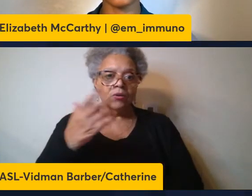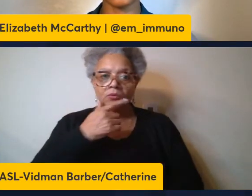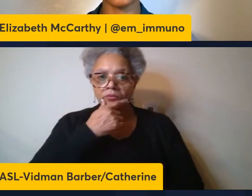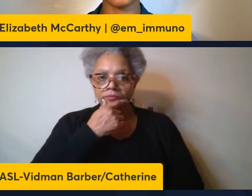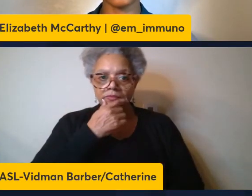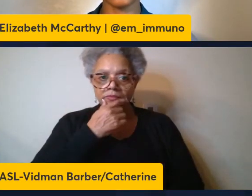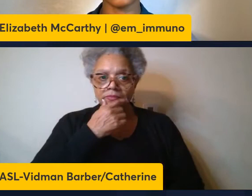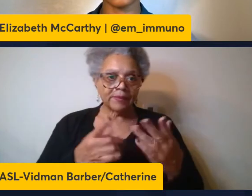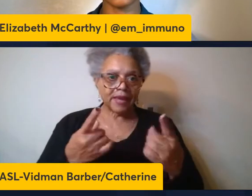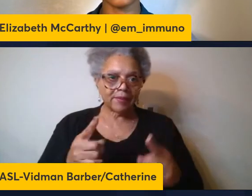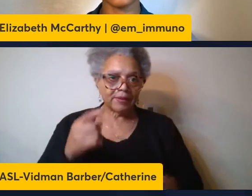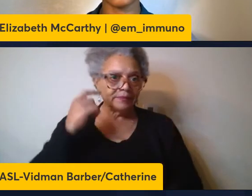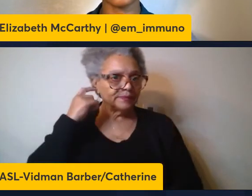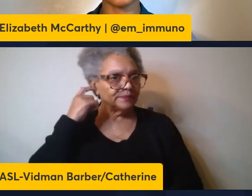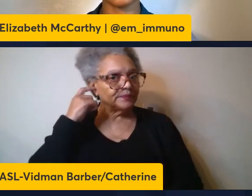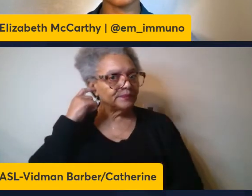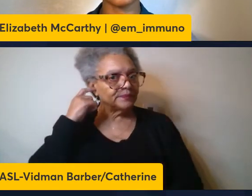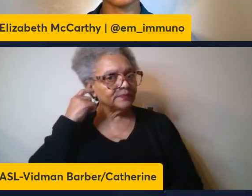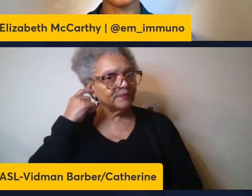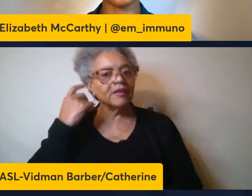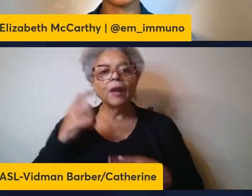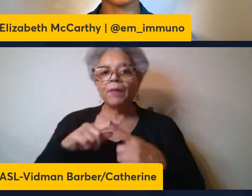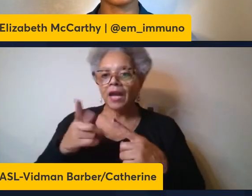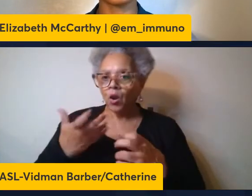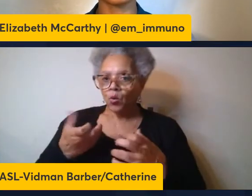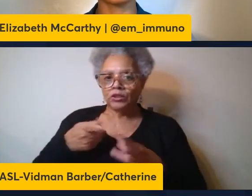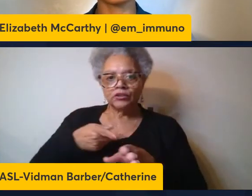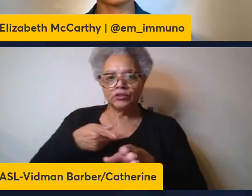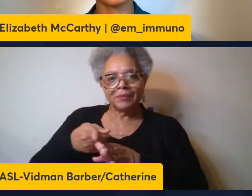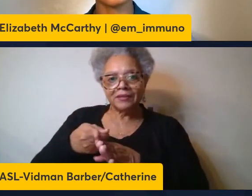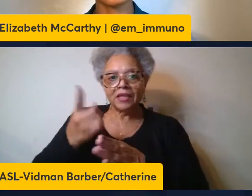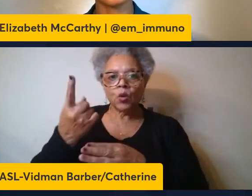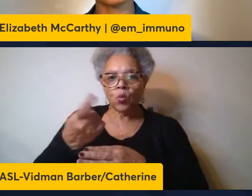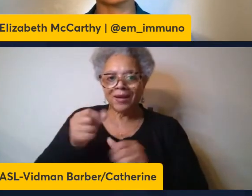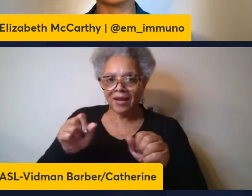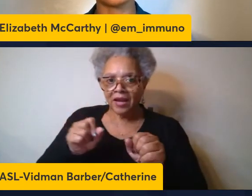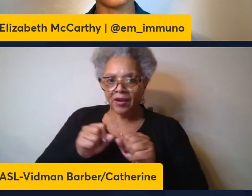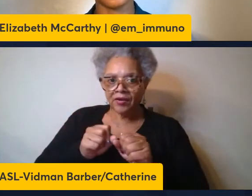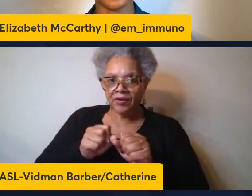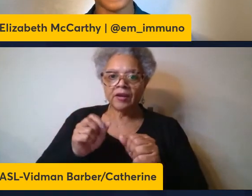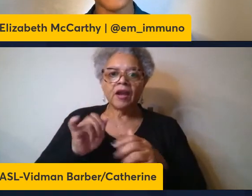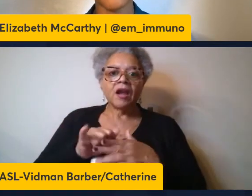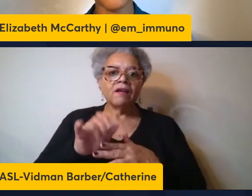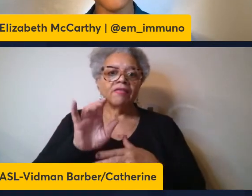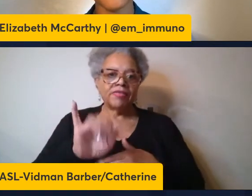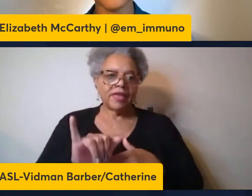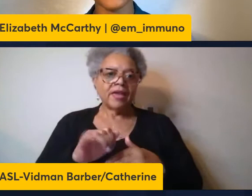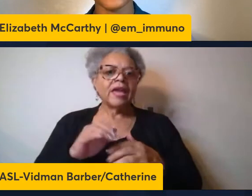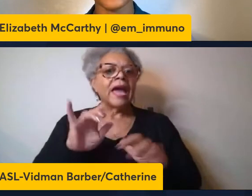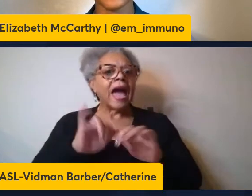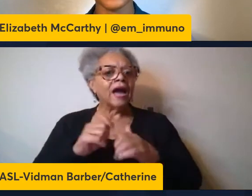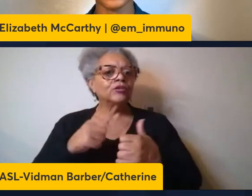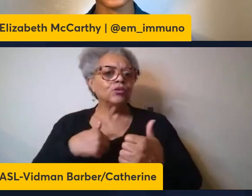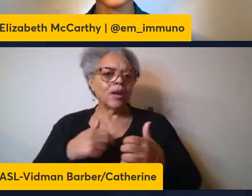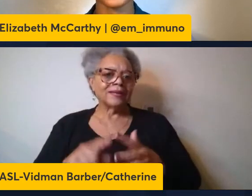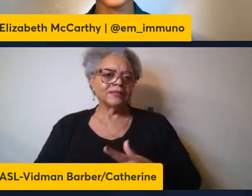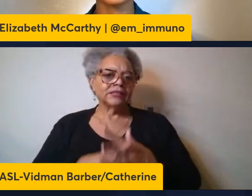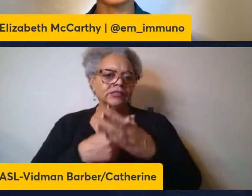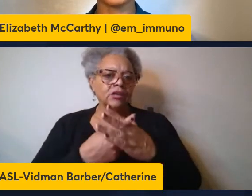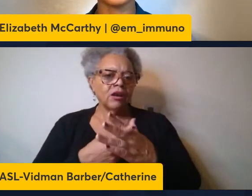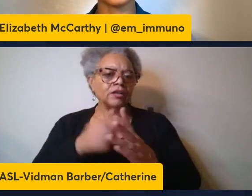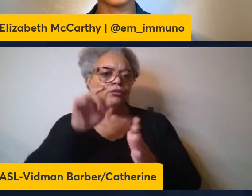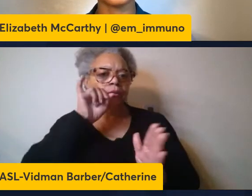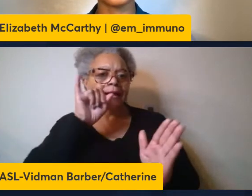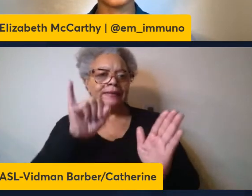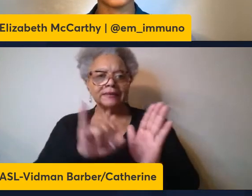something, okay. But I want to specialize in one area of bioinformatics. How do I get started and